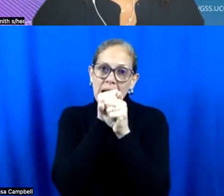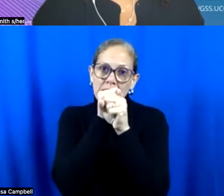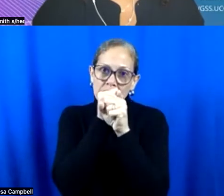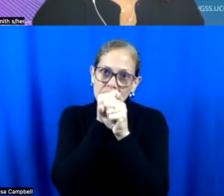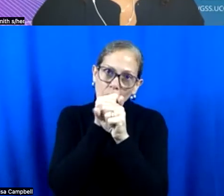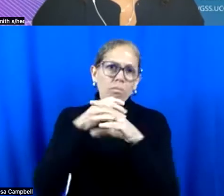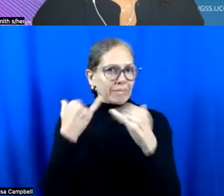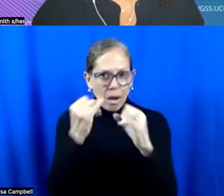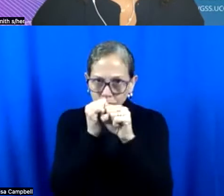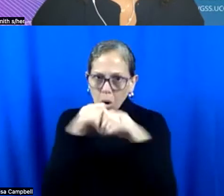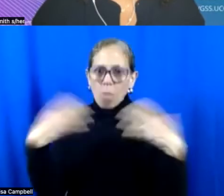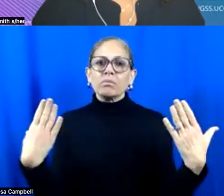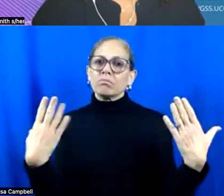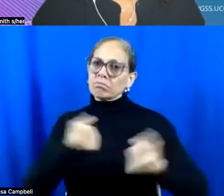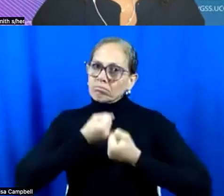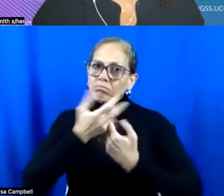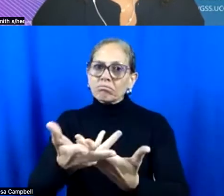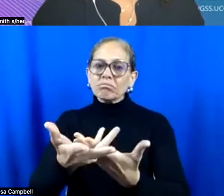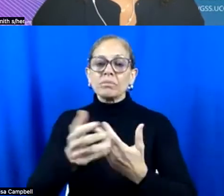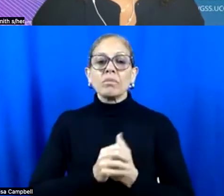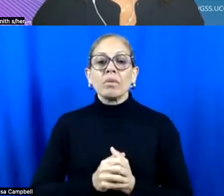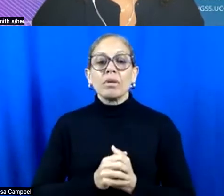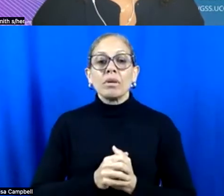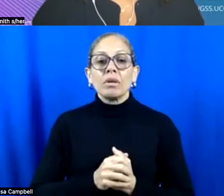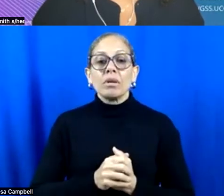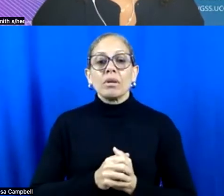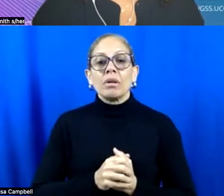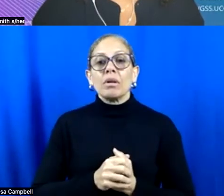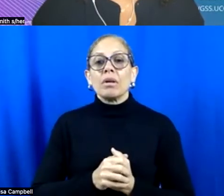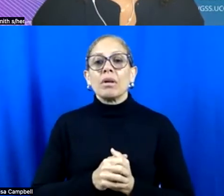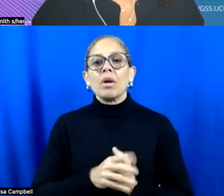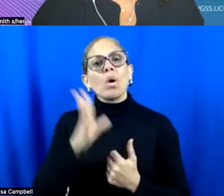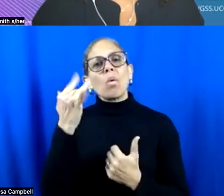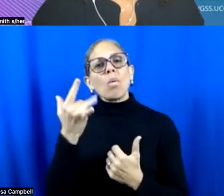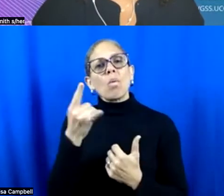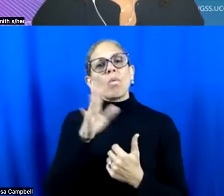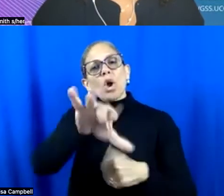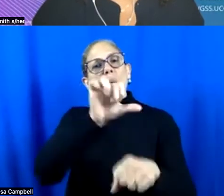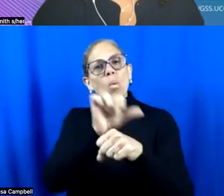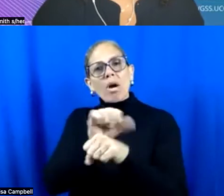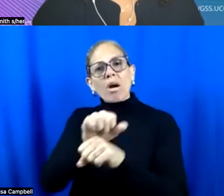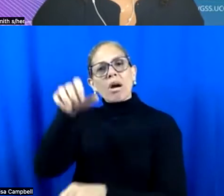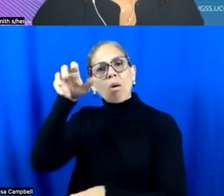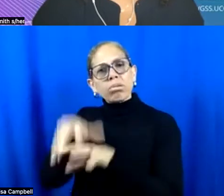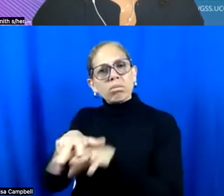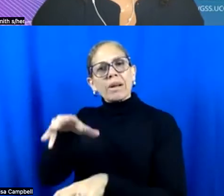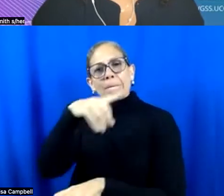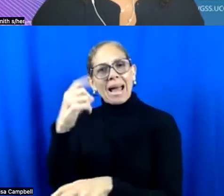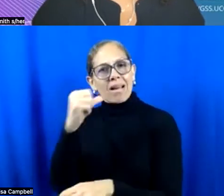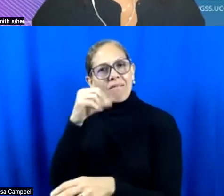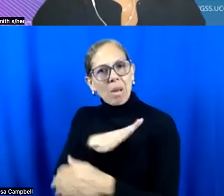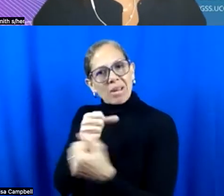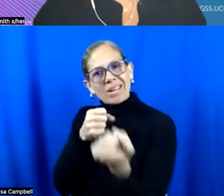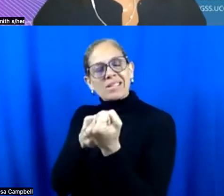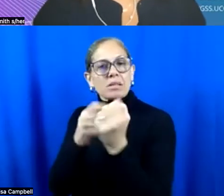in the chat. Why do you ground your work in Black feminist politics? How might Black feminist perspectives